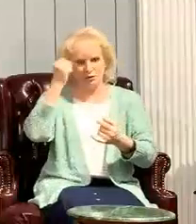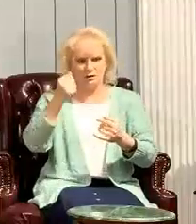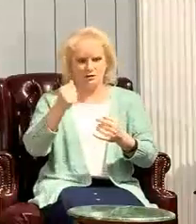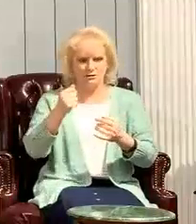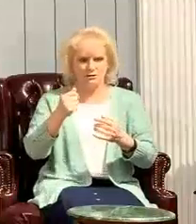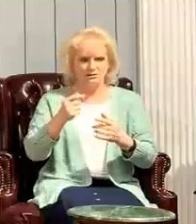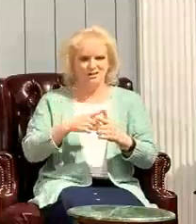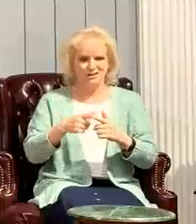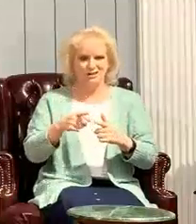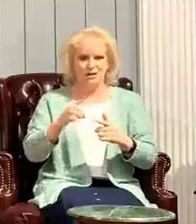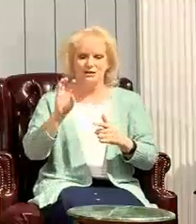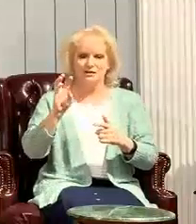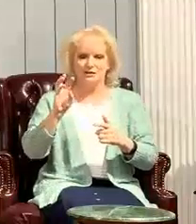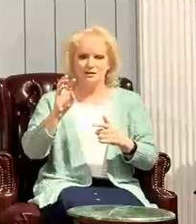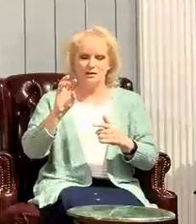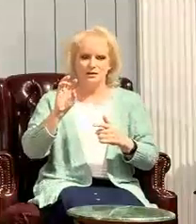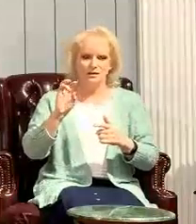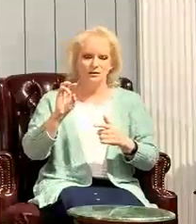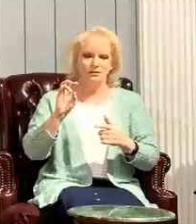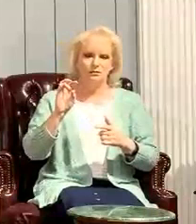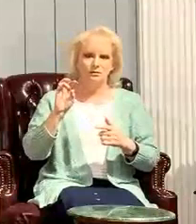in 6 months. Come back to me in 7 months.